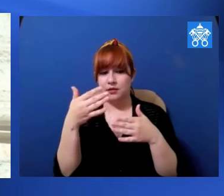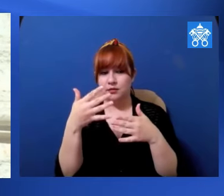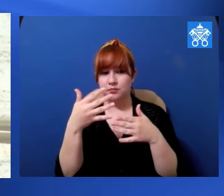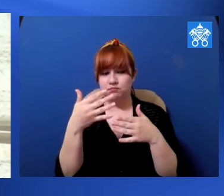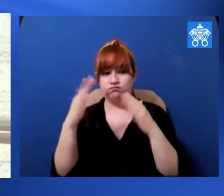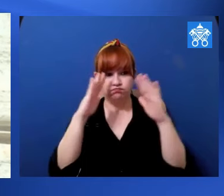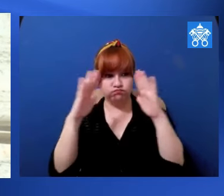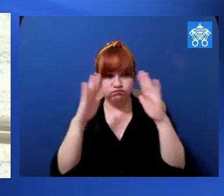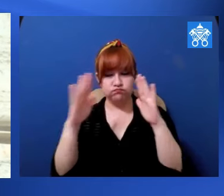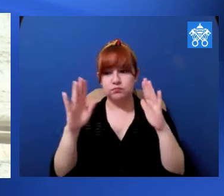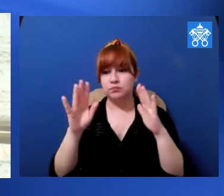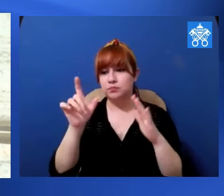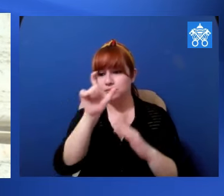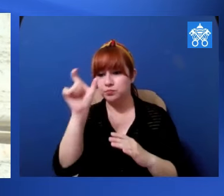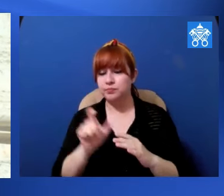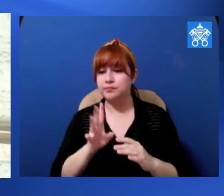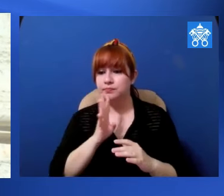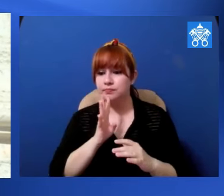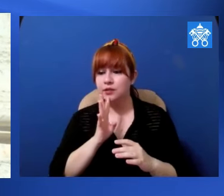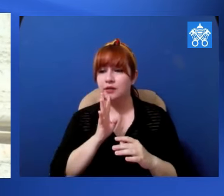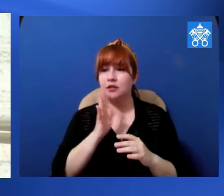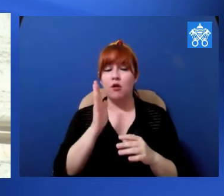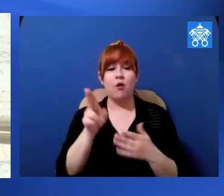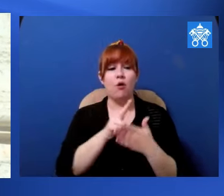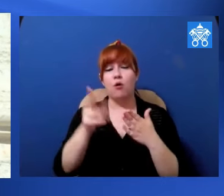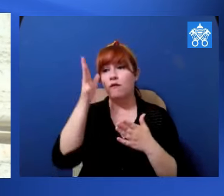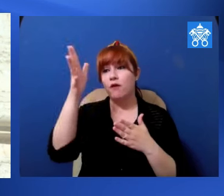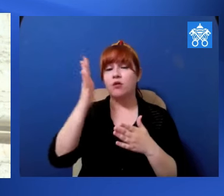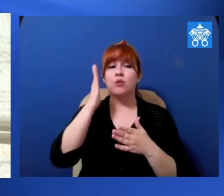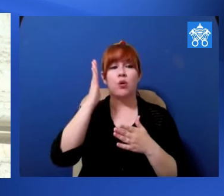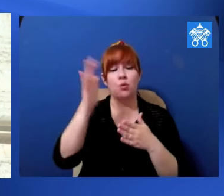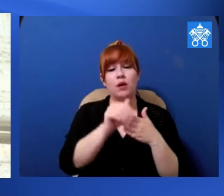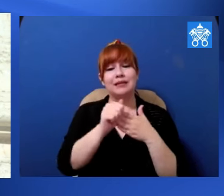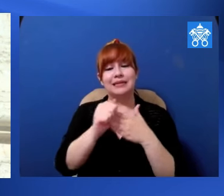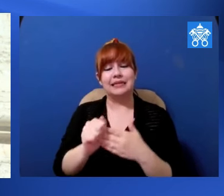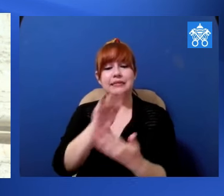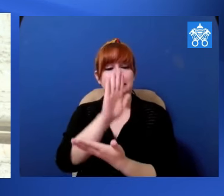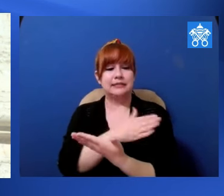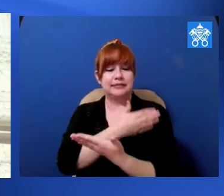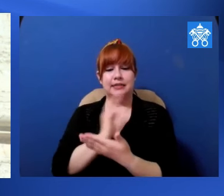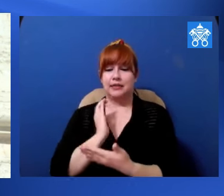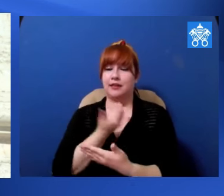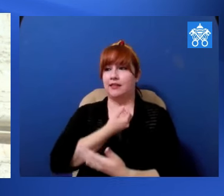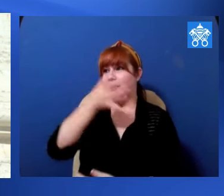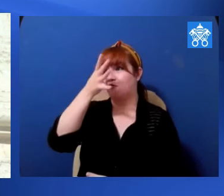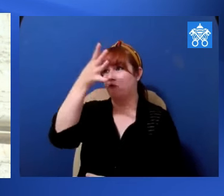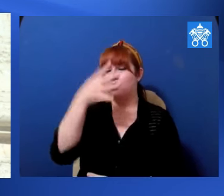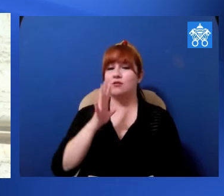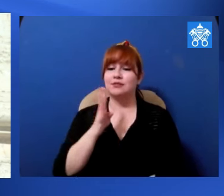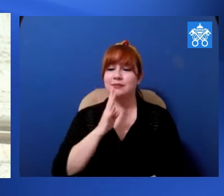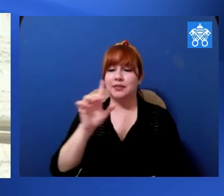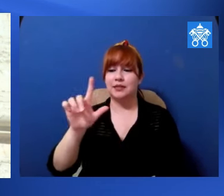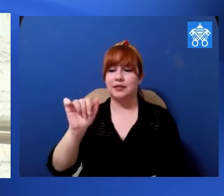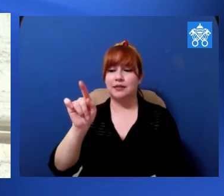And a reminder that after the conclusion of the Italian greetings, the Holy Father will lead us in chanting the